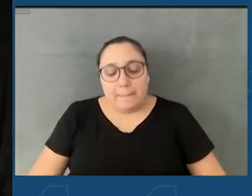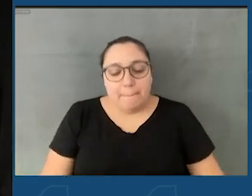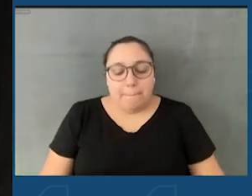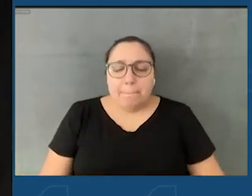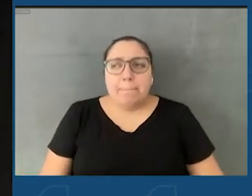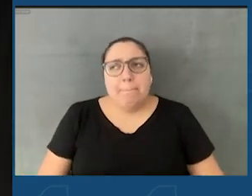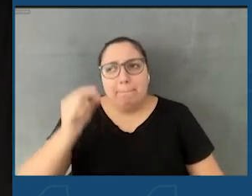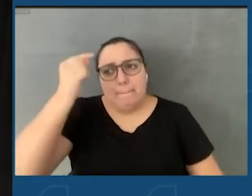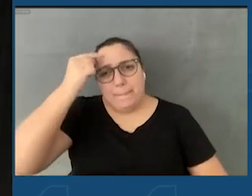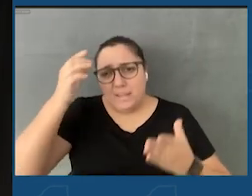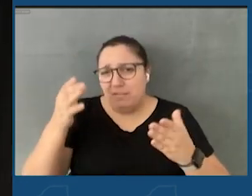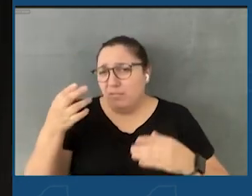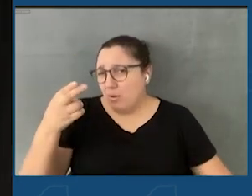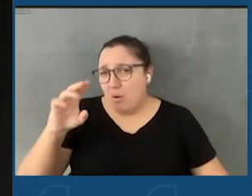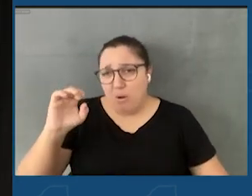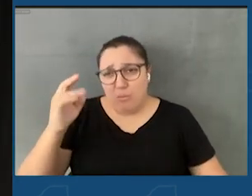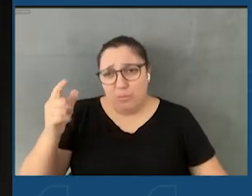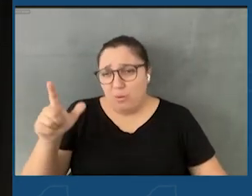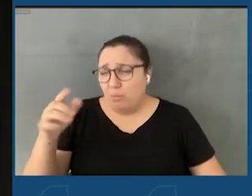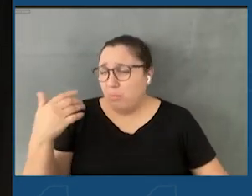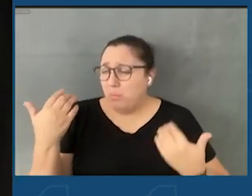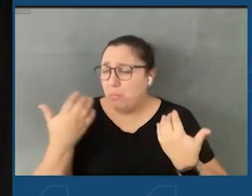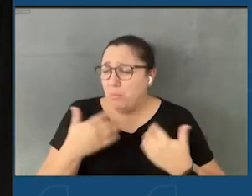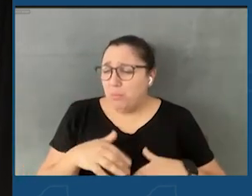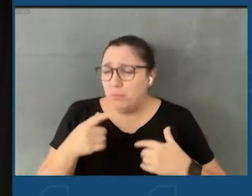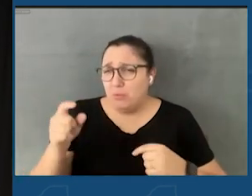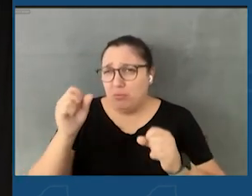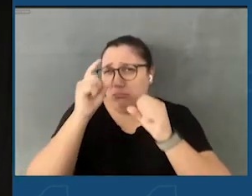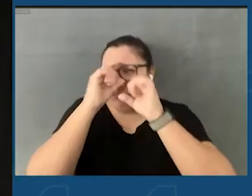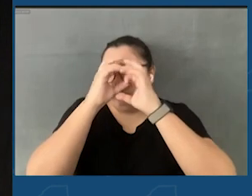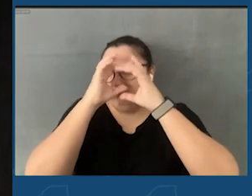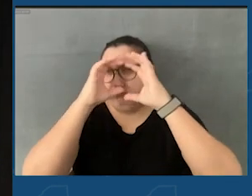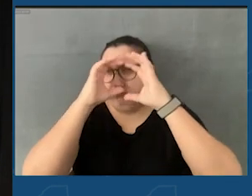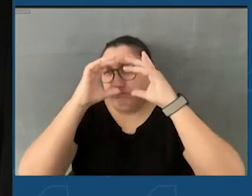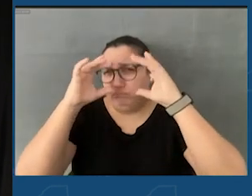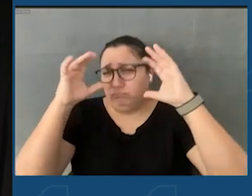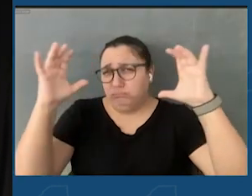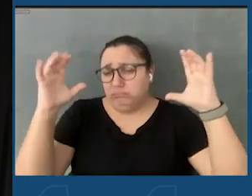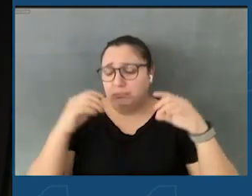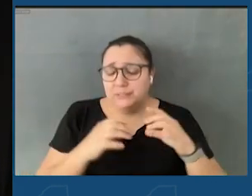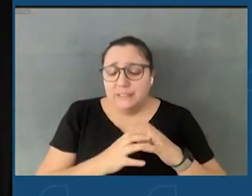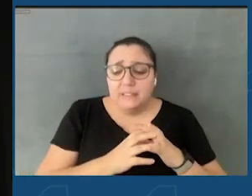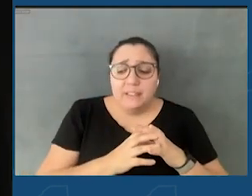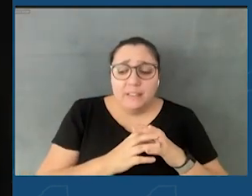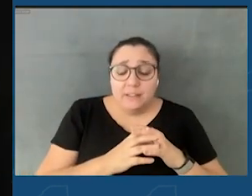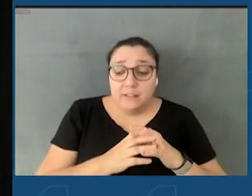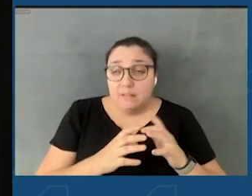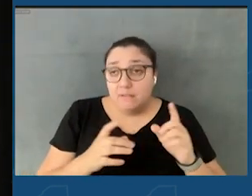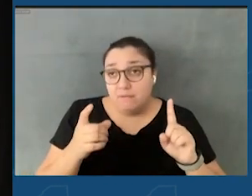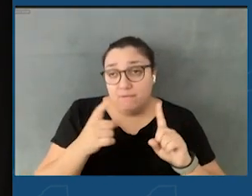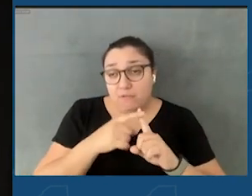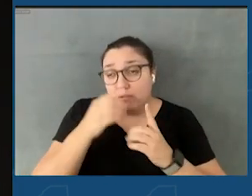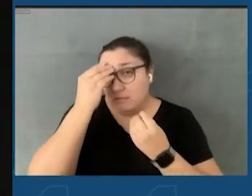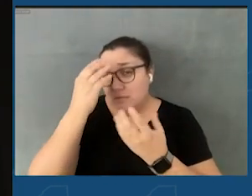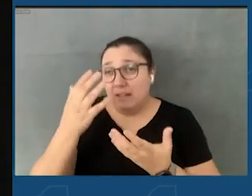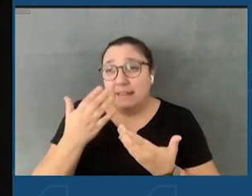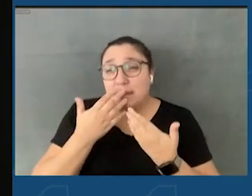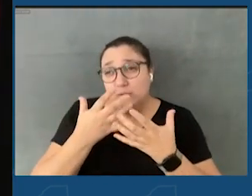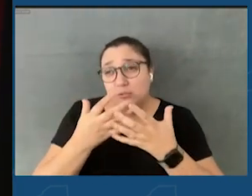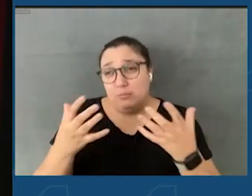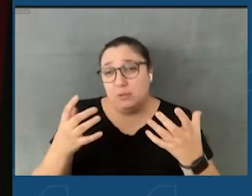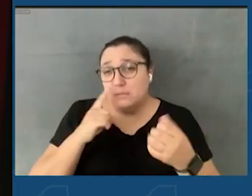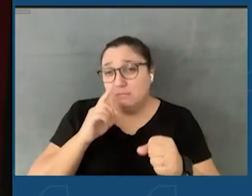address issues of affordability in the city of Albany, but realizing and recognizing that this is a regional problem. This has been caused not